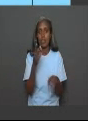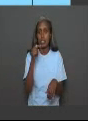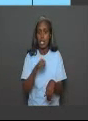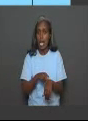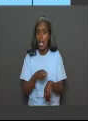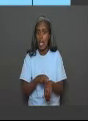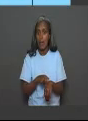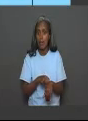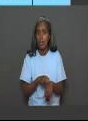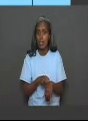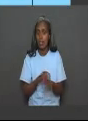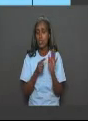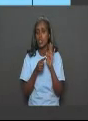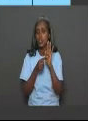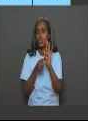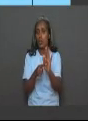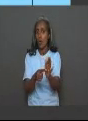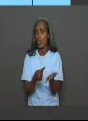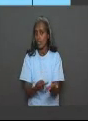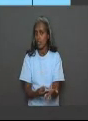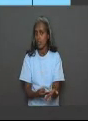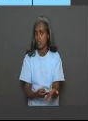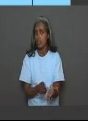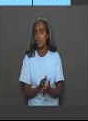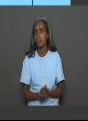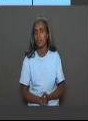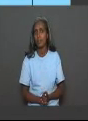instant of time are shown here.